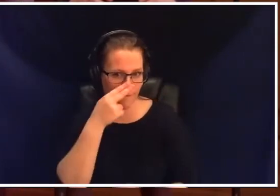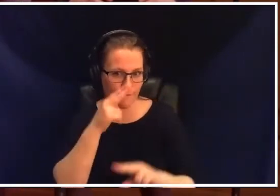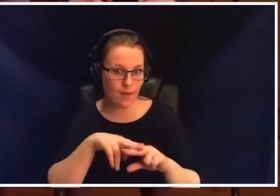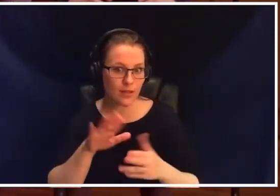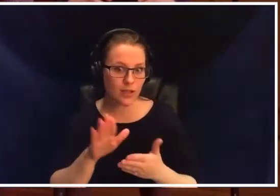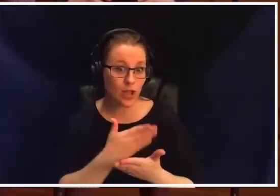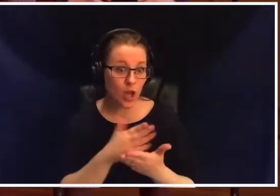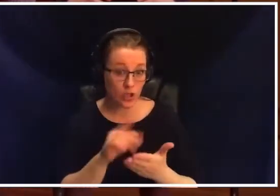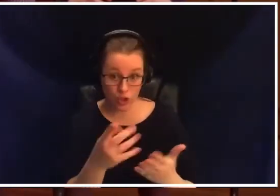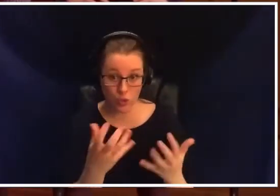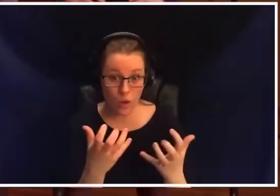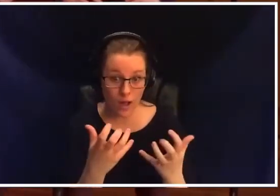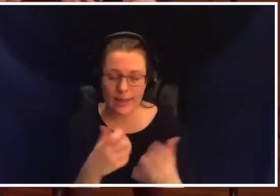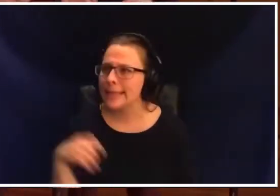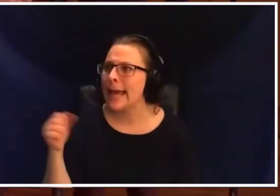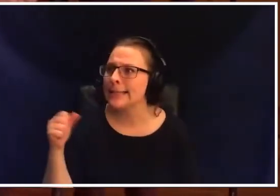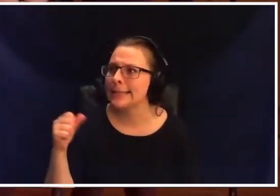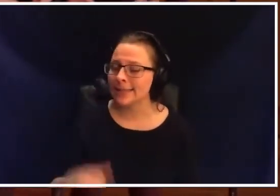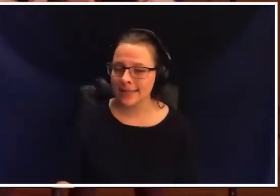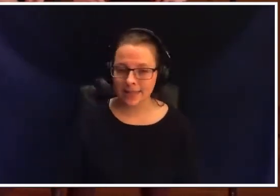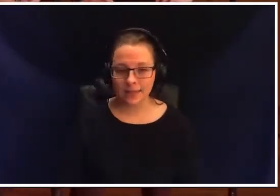it? I do.